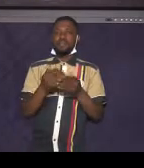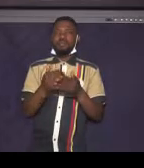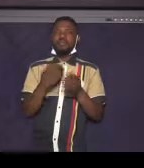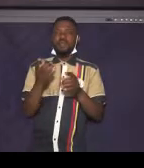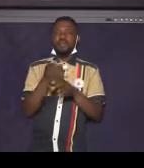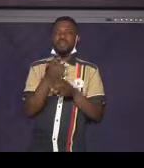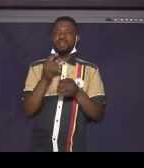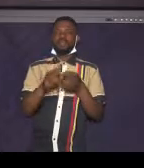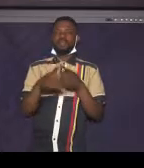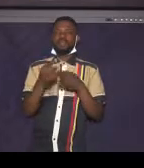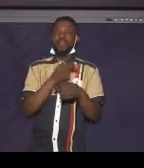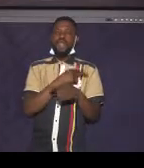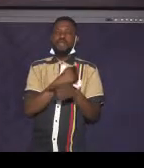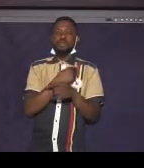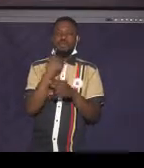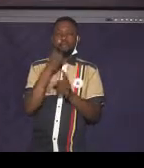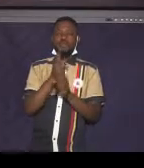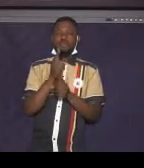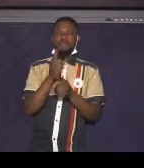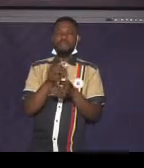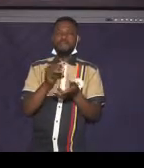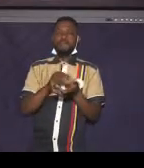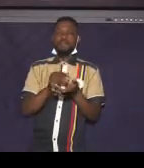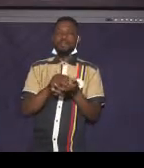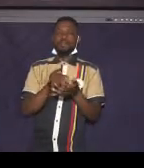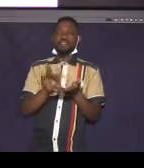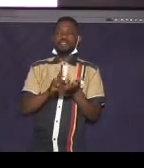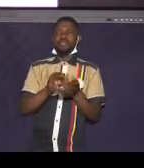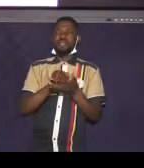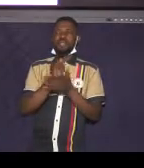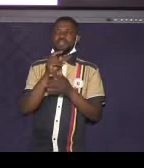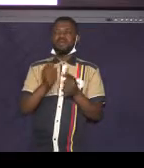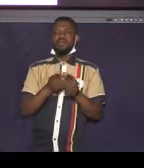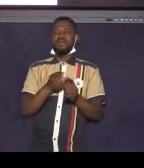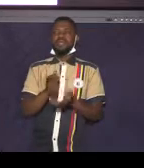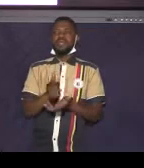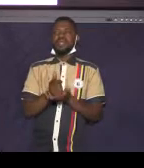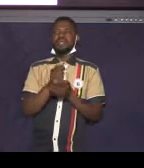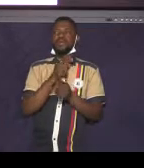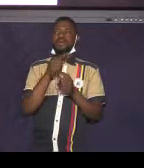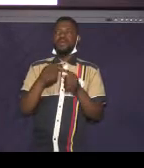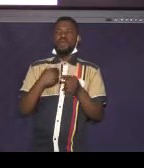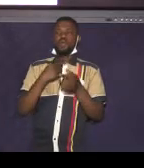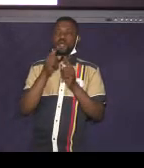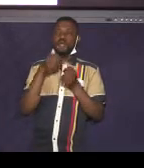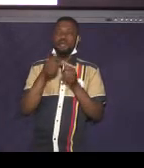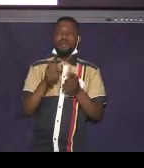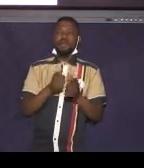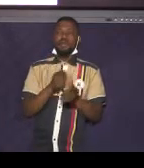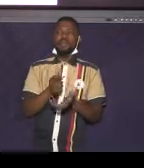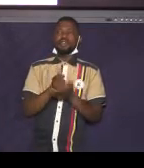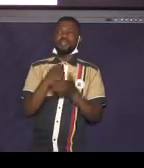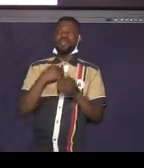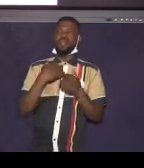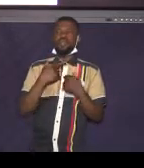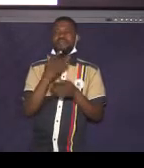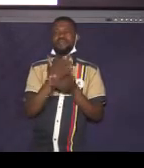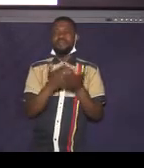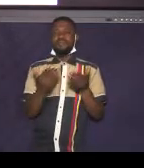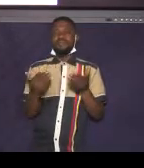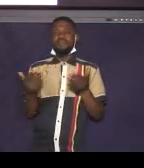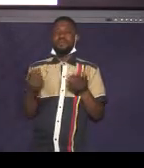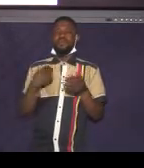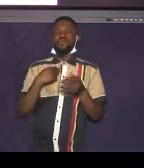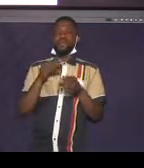hospital for proper medical treatment. That is first aid. And now when we talk about first aid, we have some items.